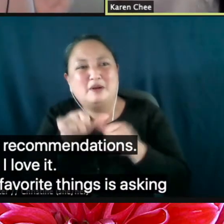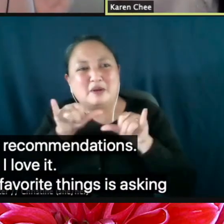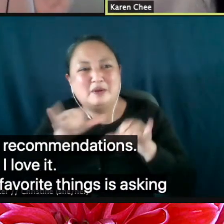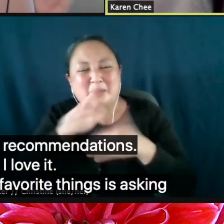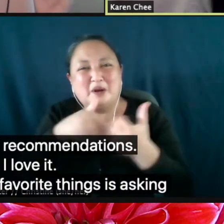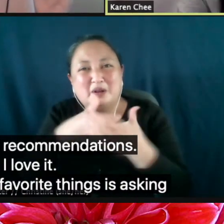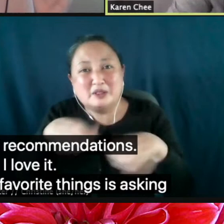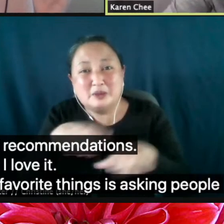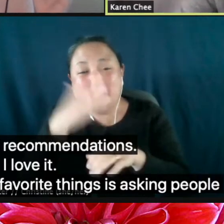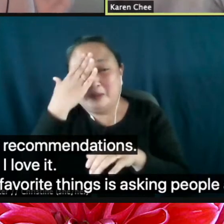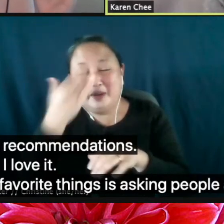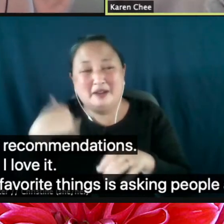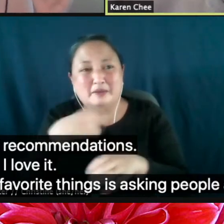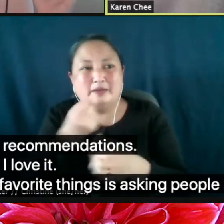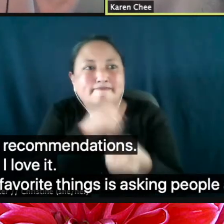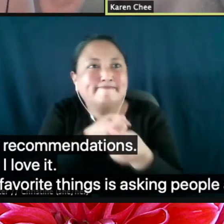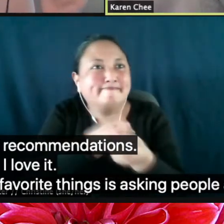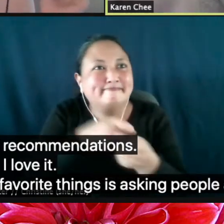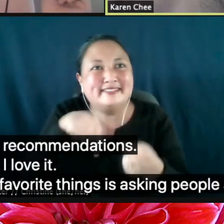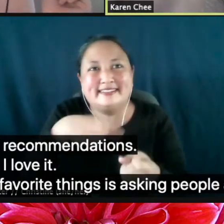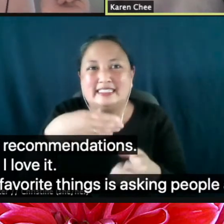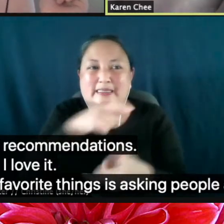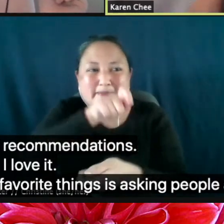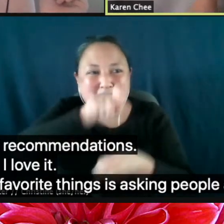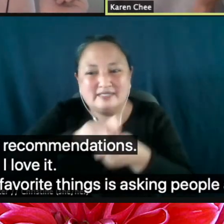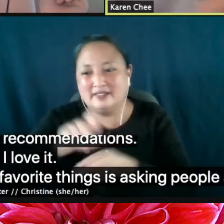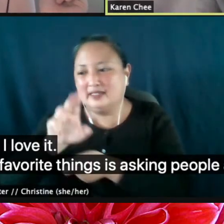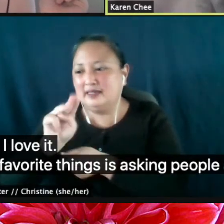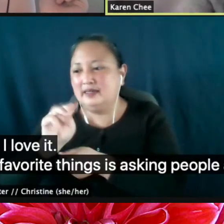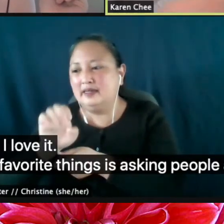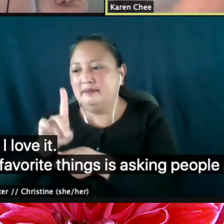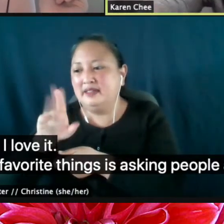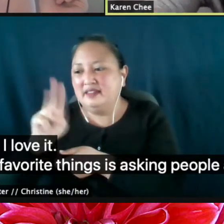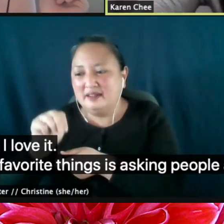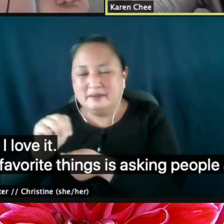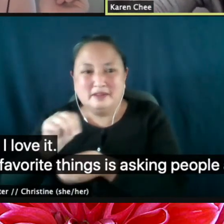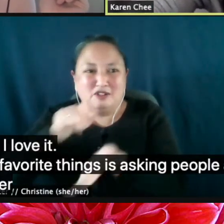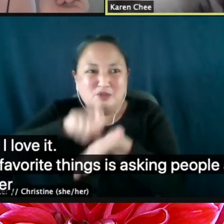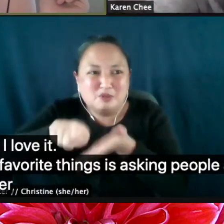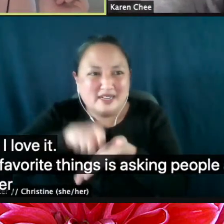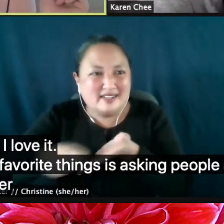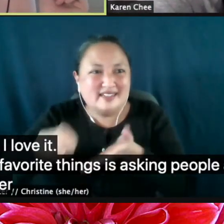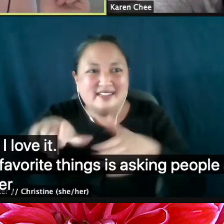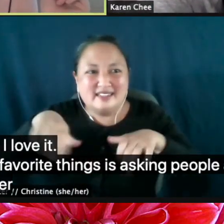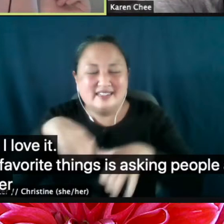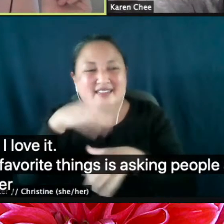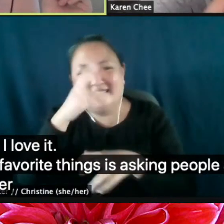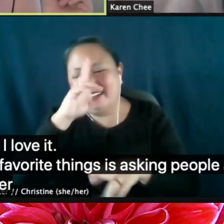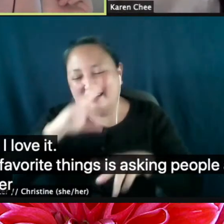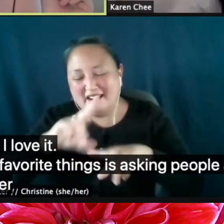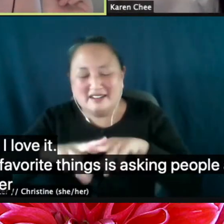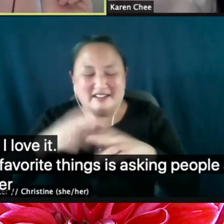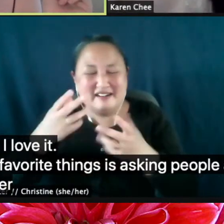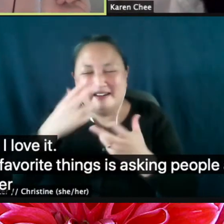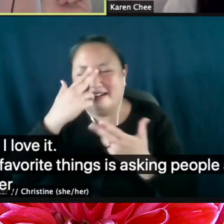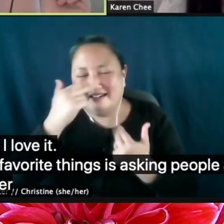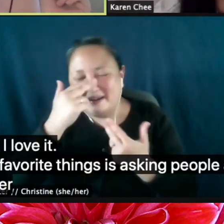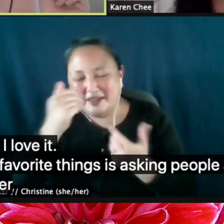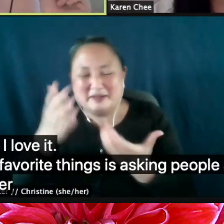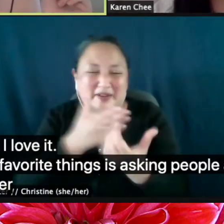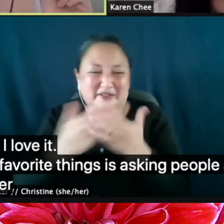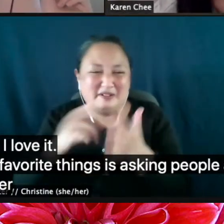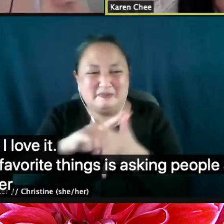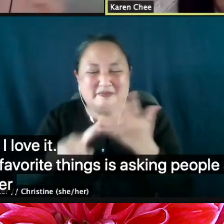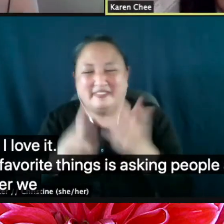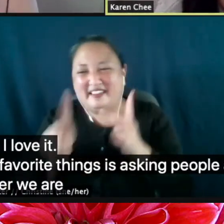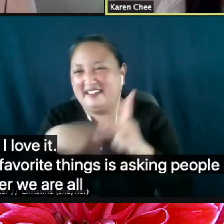we're, huge fans of this medium and of this art form, and of the other people who've done this before us. Yes. It's so nice.